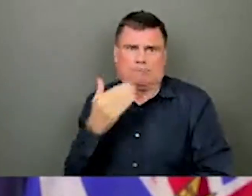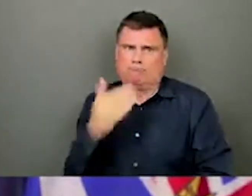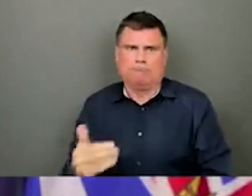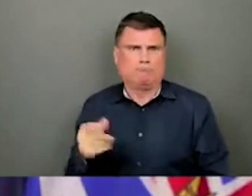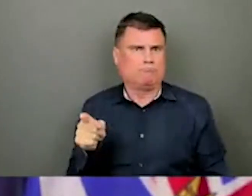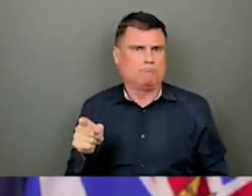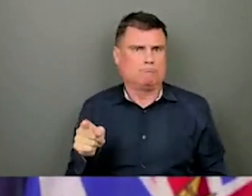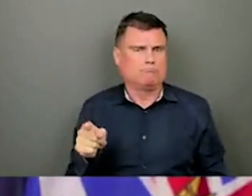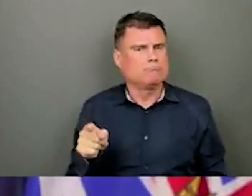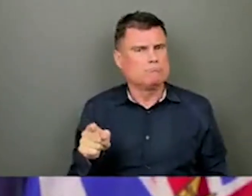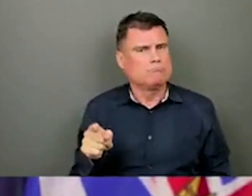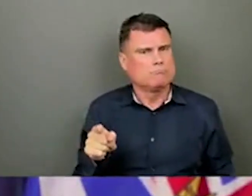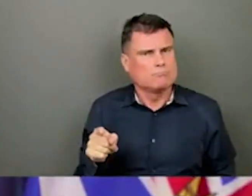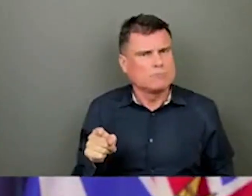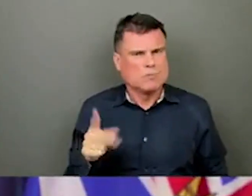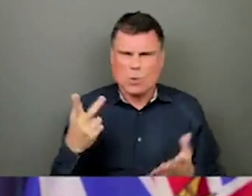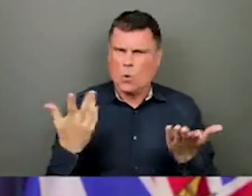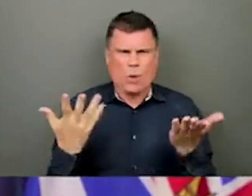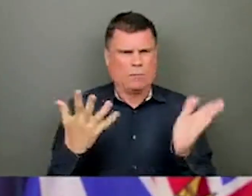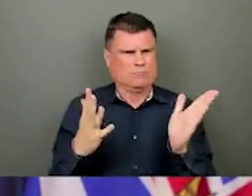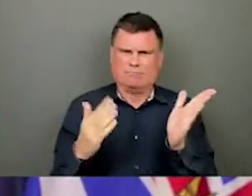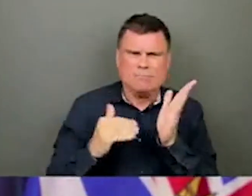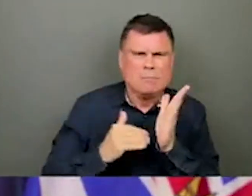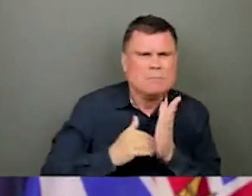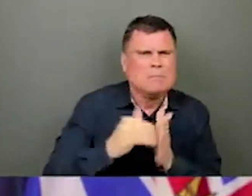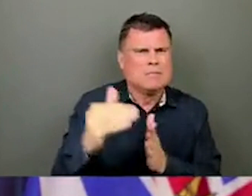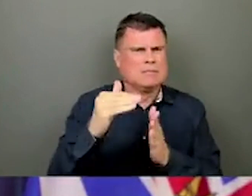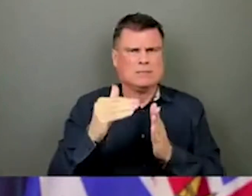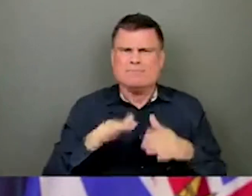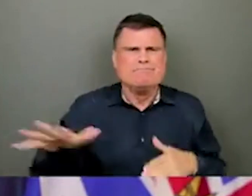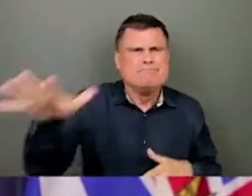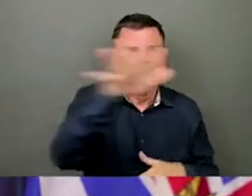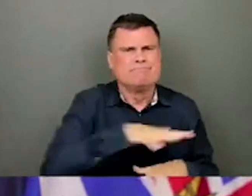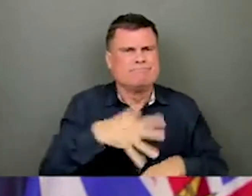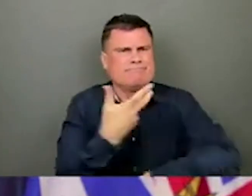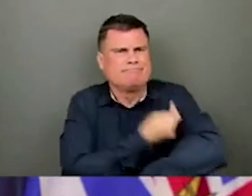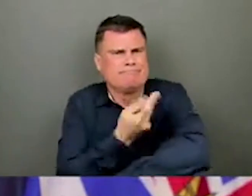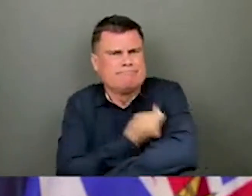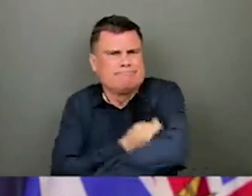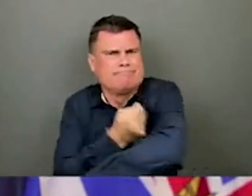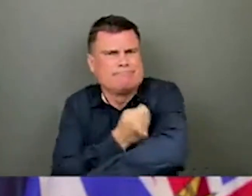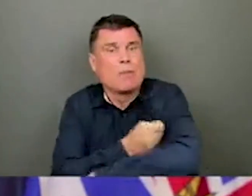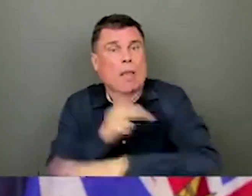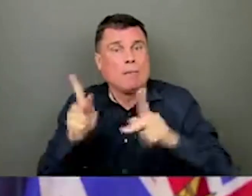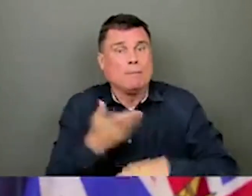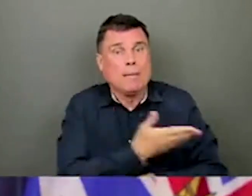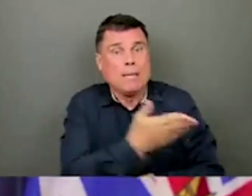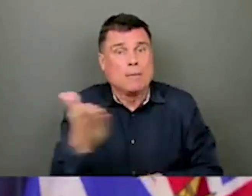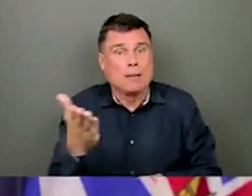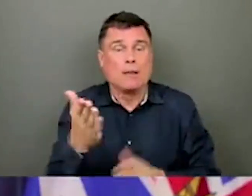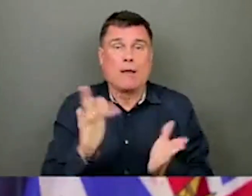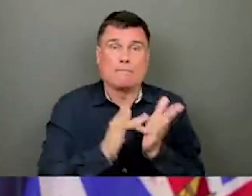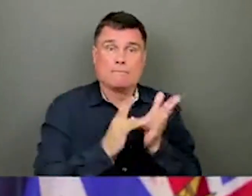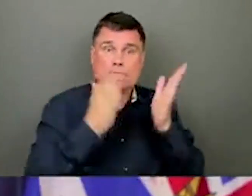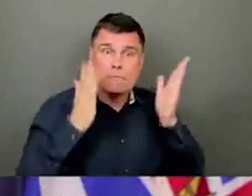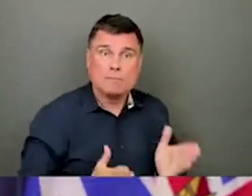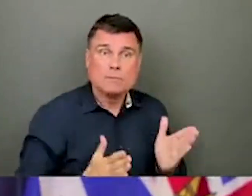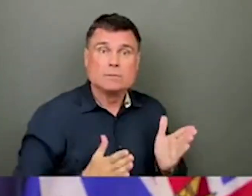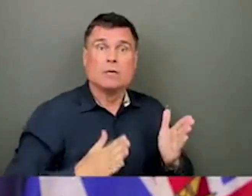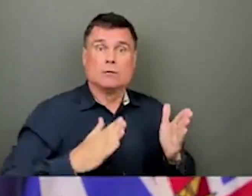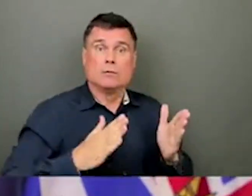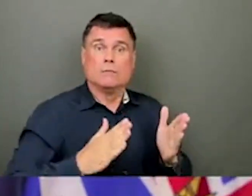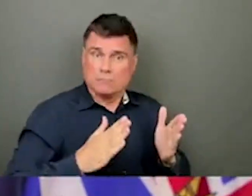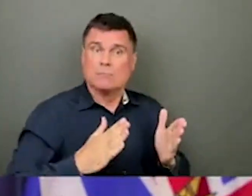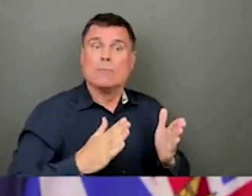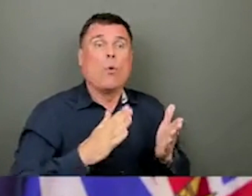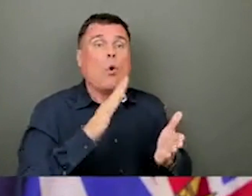7,336,798 doses administered, and all of those doing that work, from pharmacists in the community to doctors